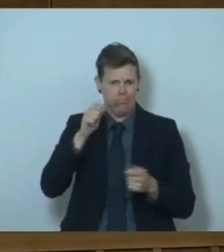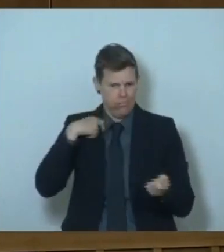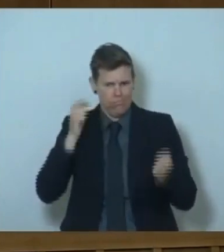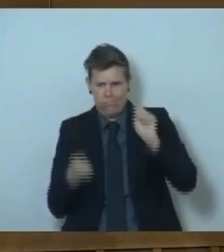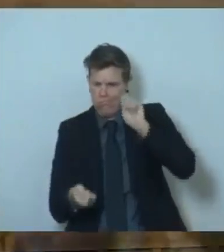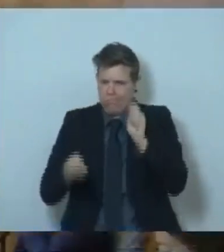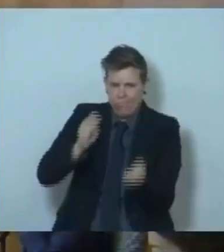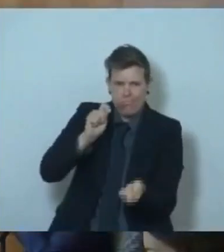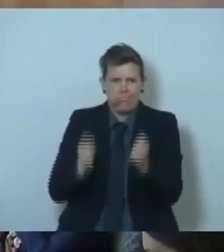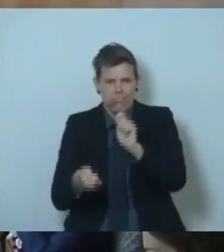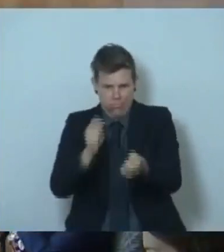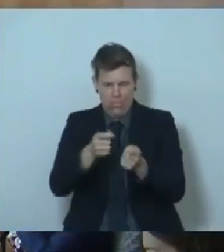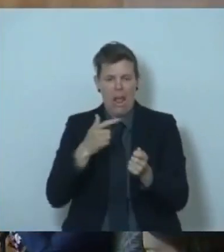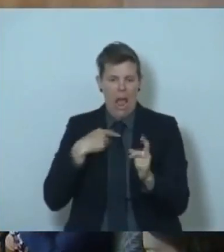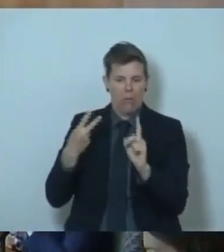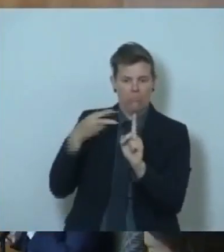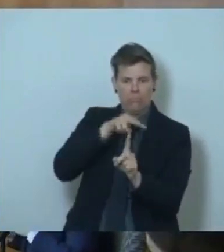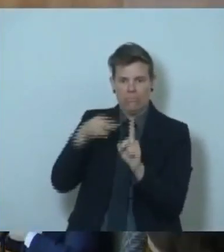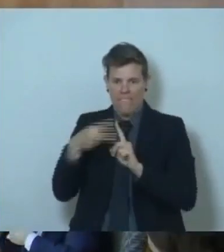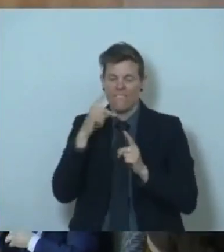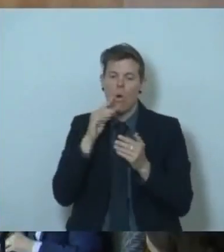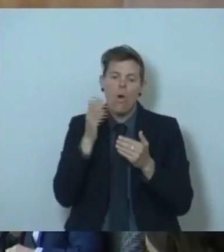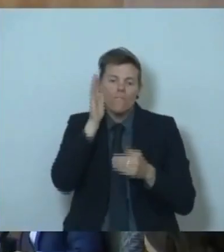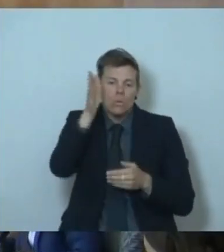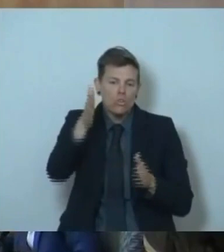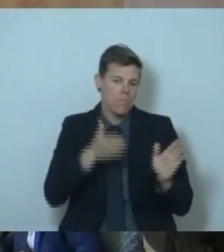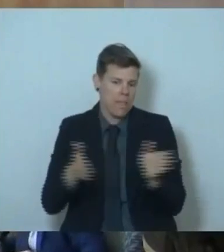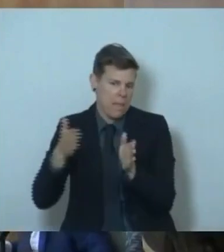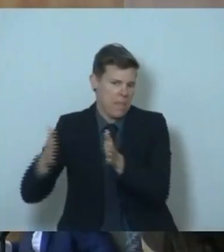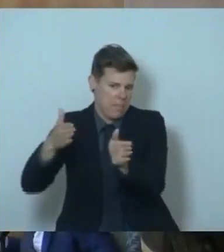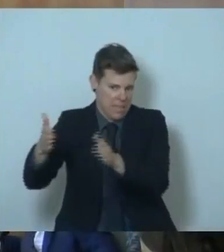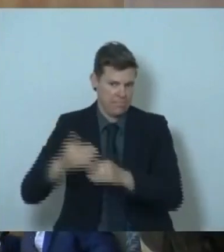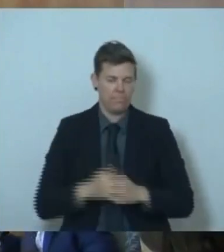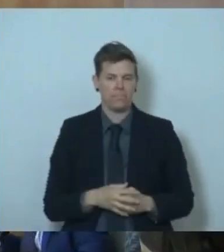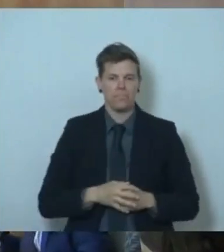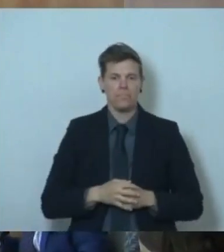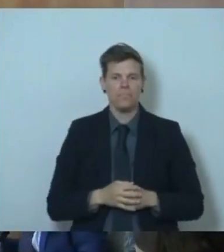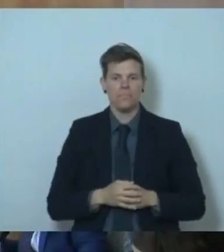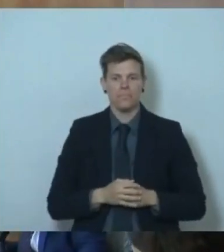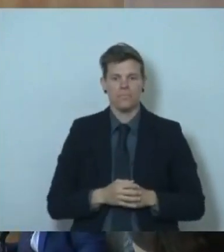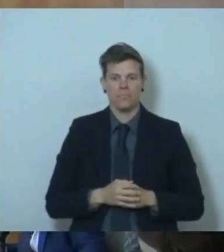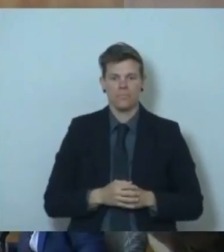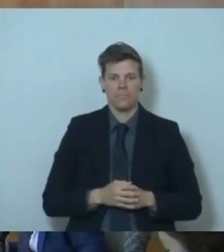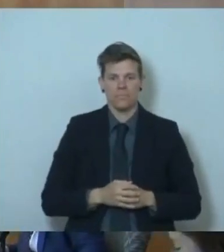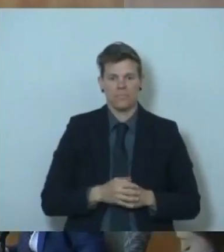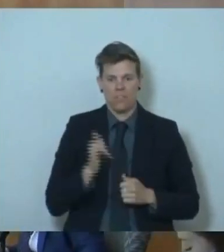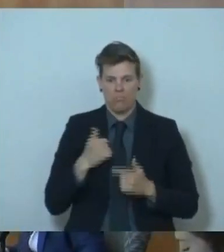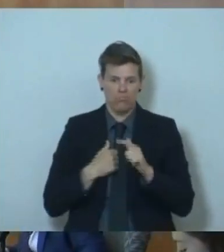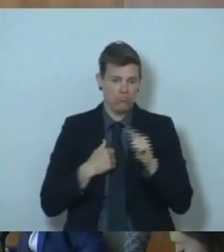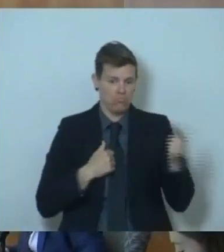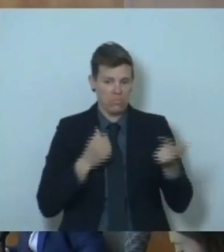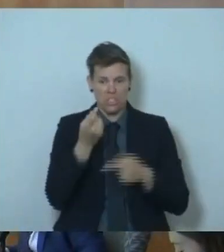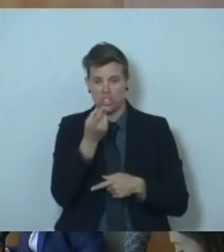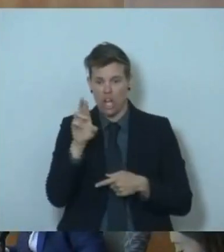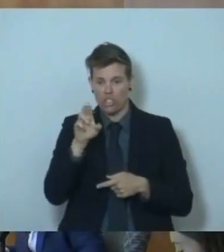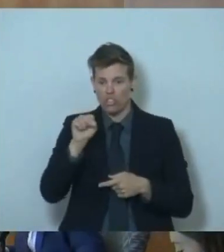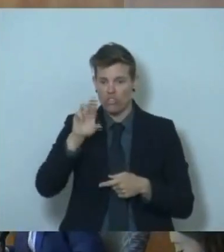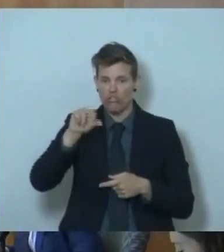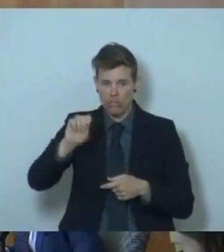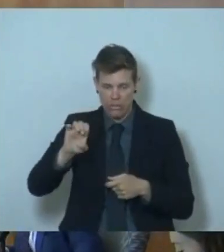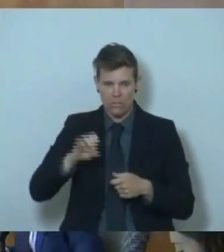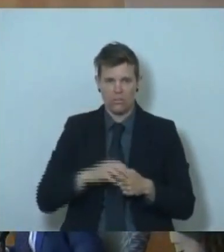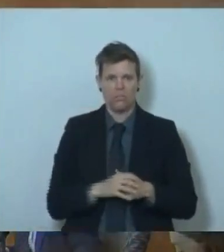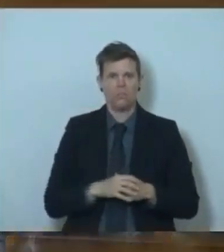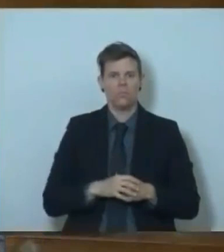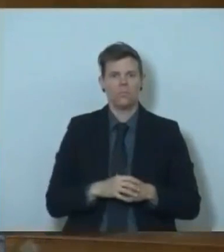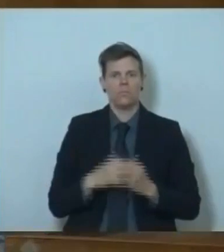you. Dr. Scrace? Just one quick comment as well on this. There are other